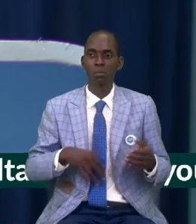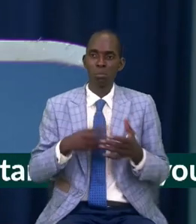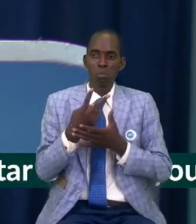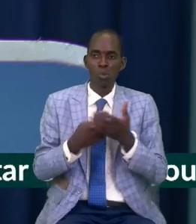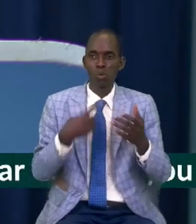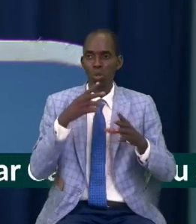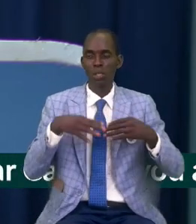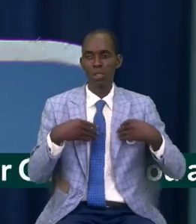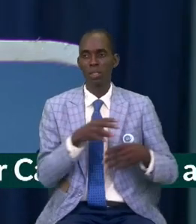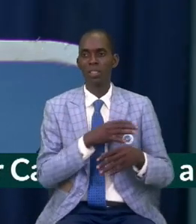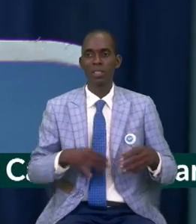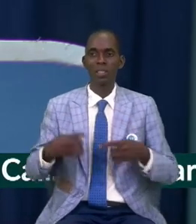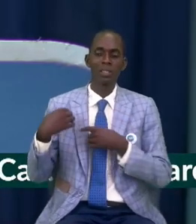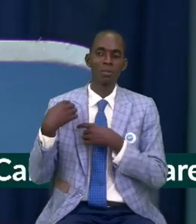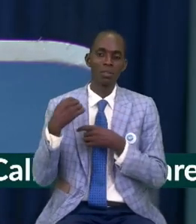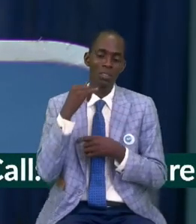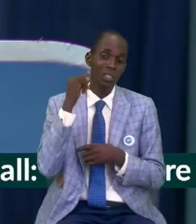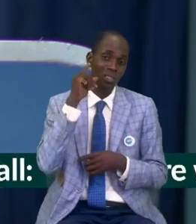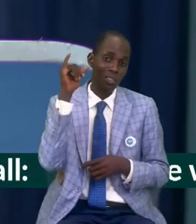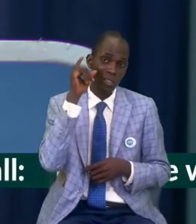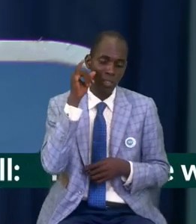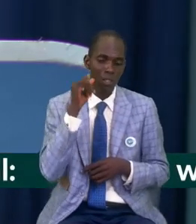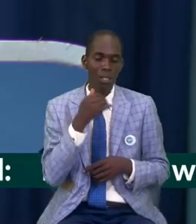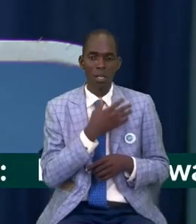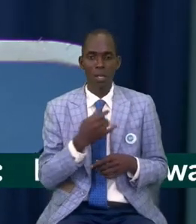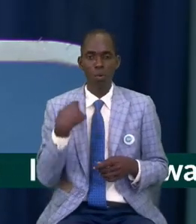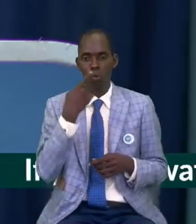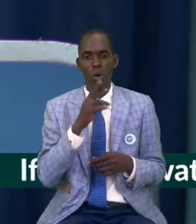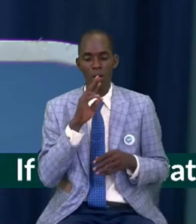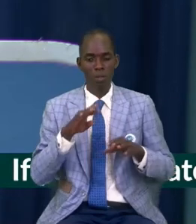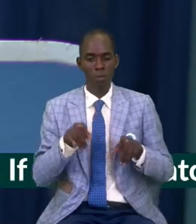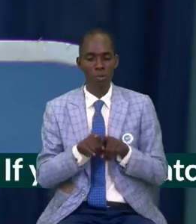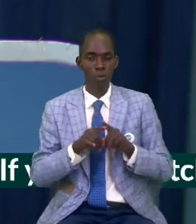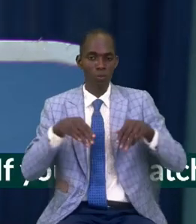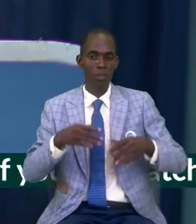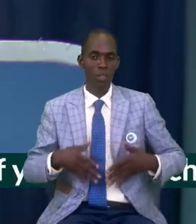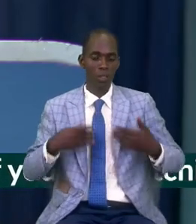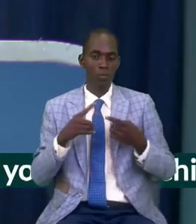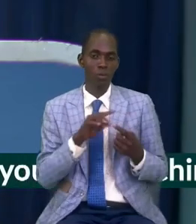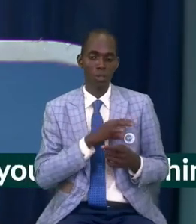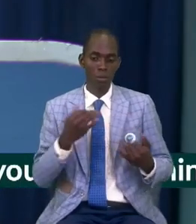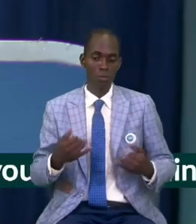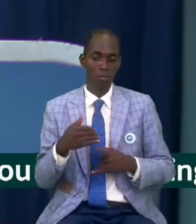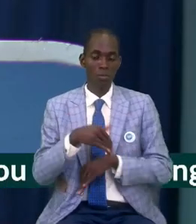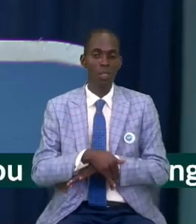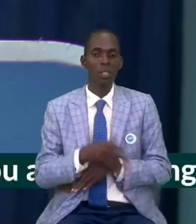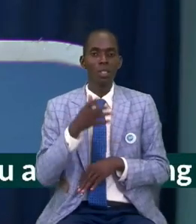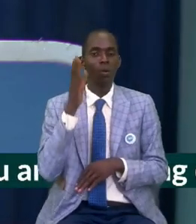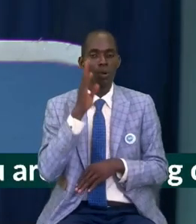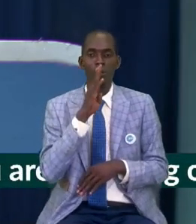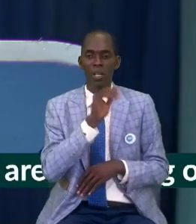tonight, there will be a special meeting tomorrow. We call it Lunch Hour with Jesus. We had